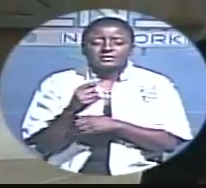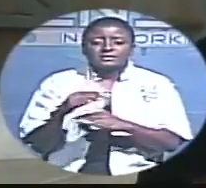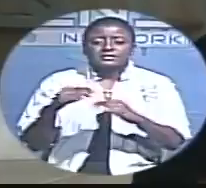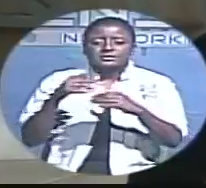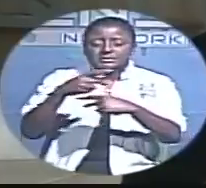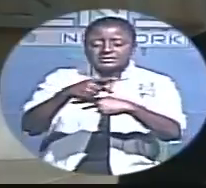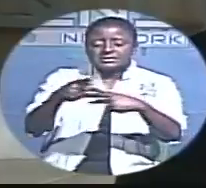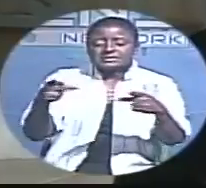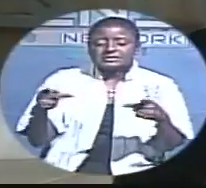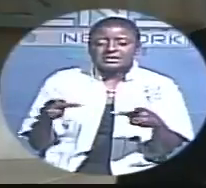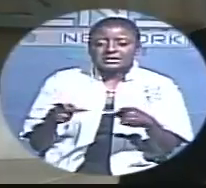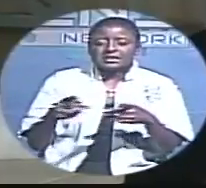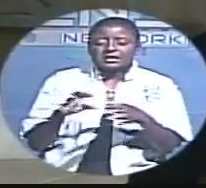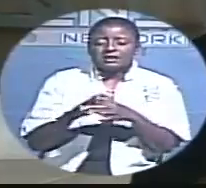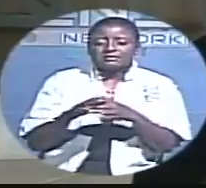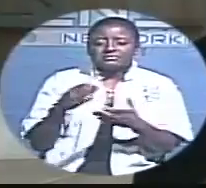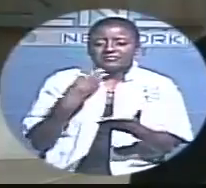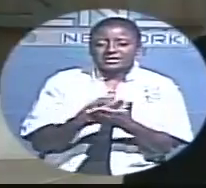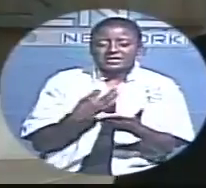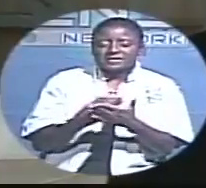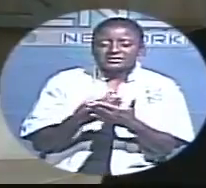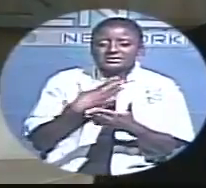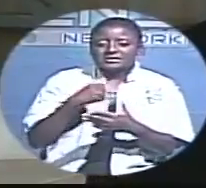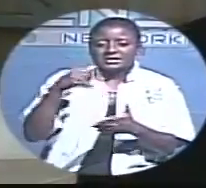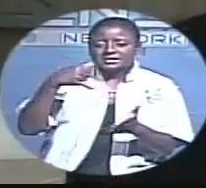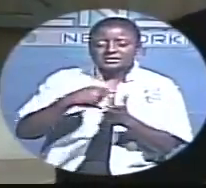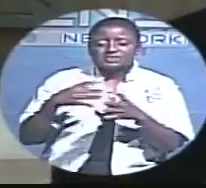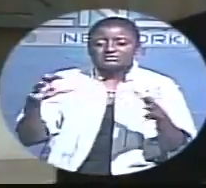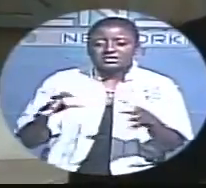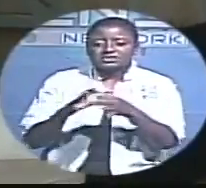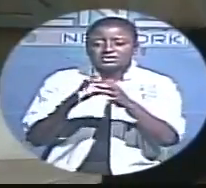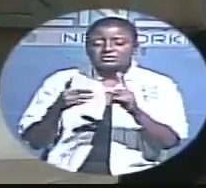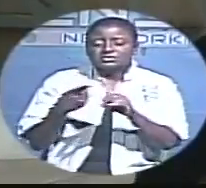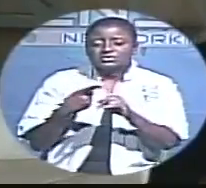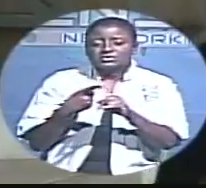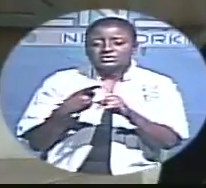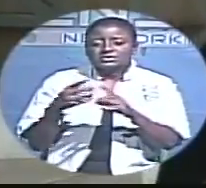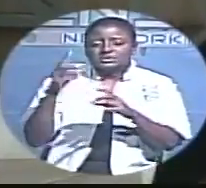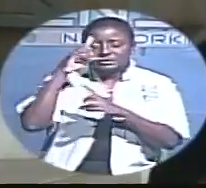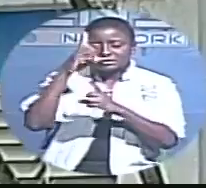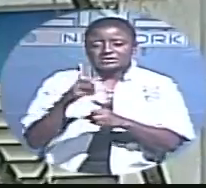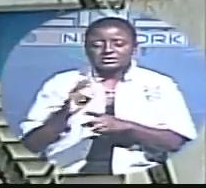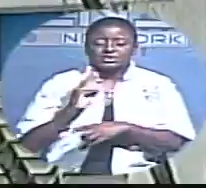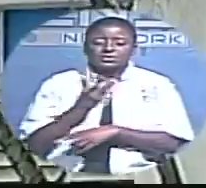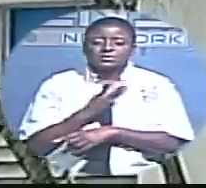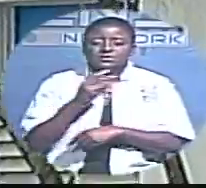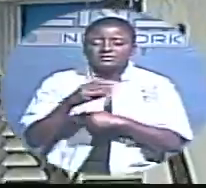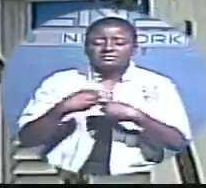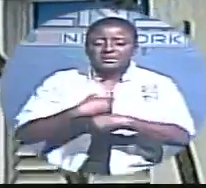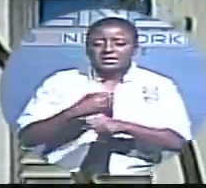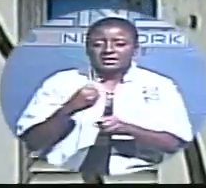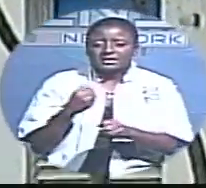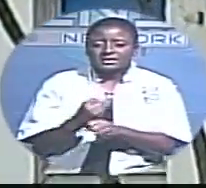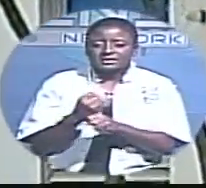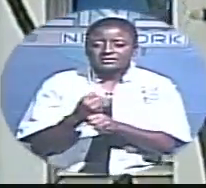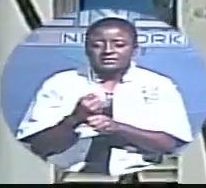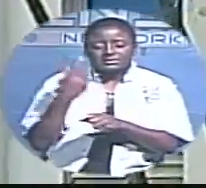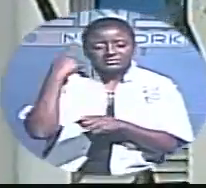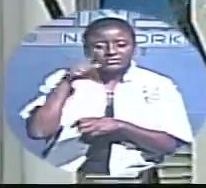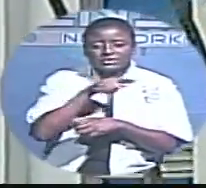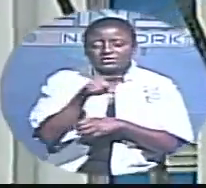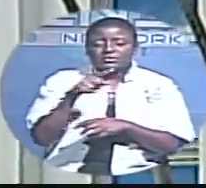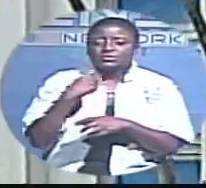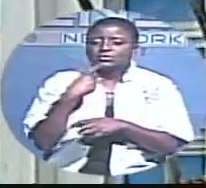to the decision we have made and to the process that now ensues in my discussing it. As to those of you who have been waiting to